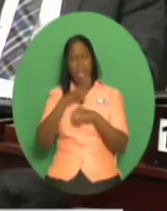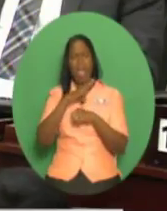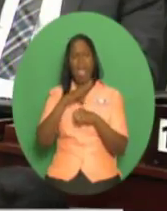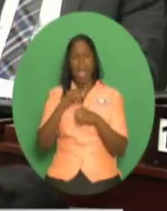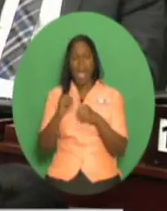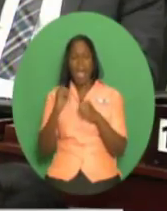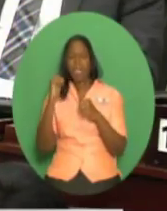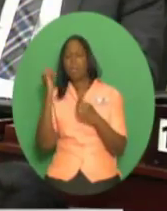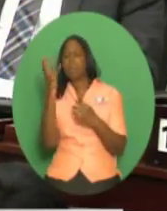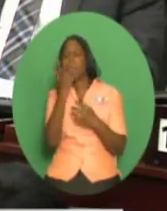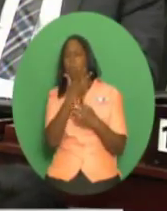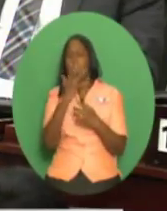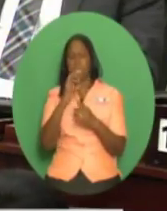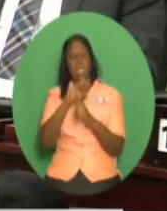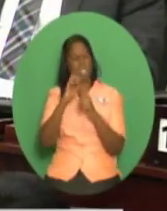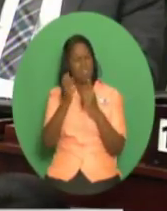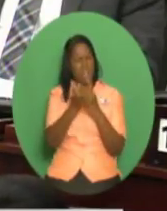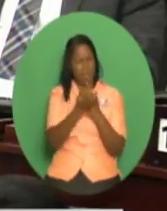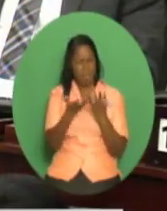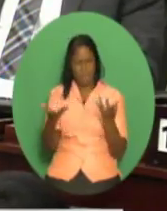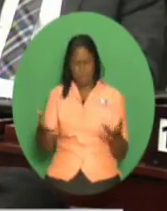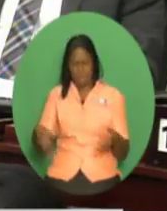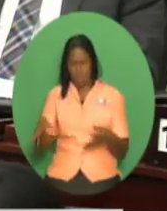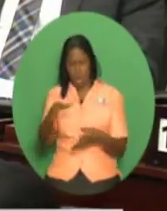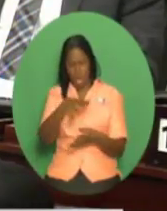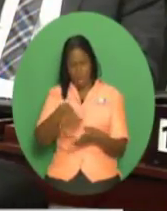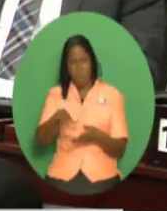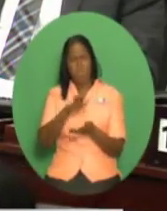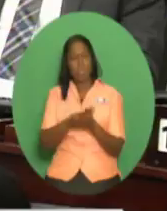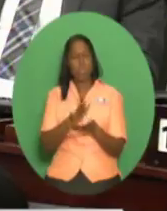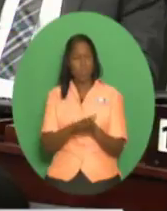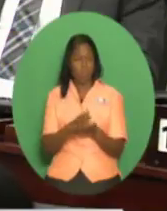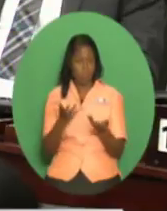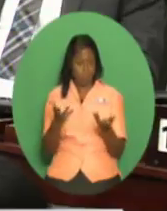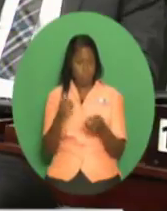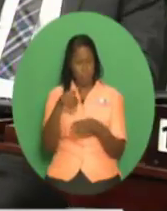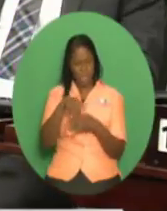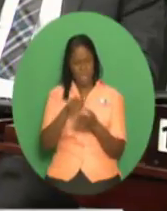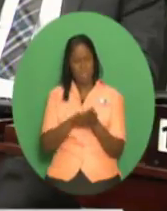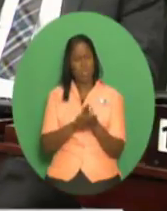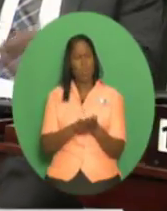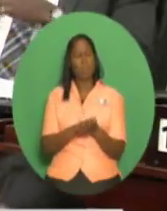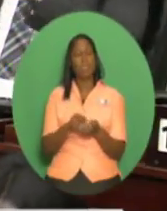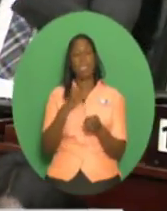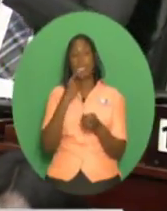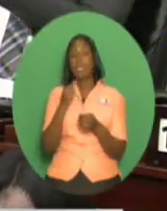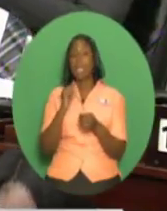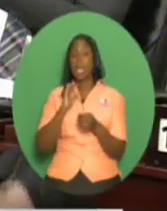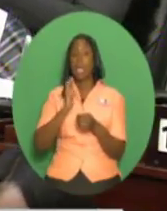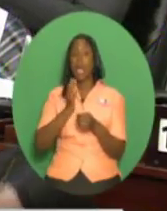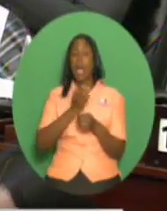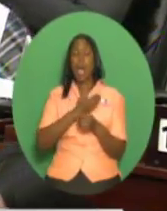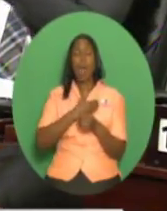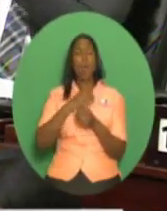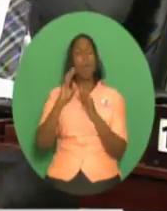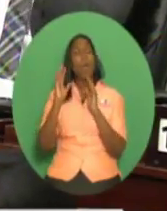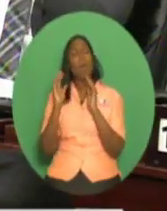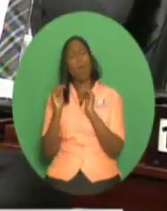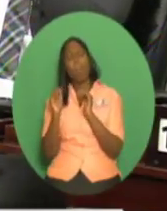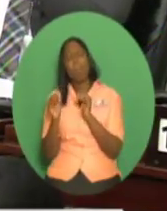It is our view and our hope that every school must have